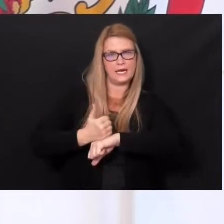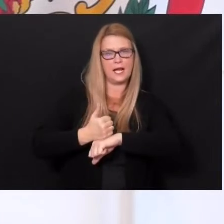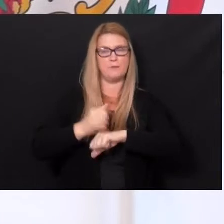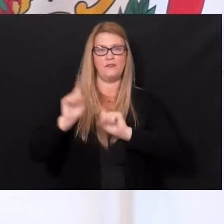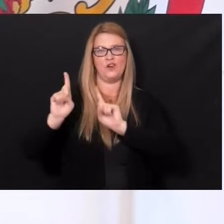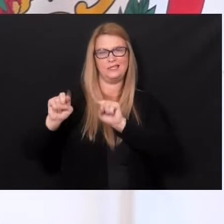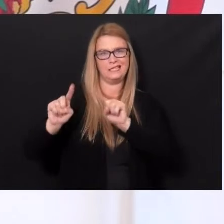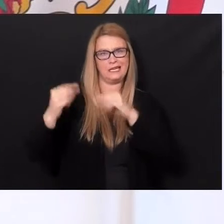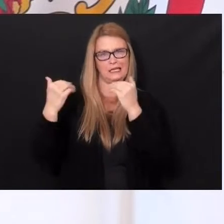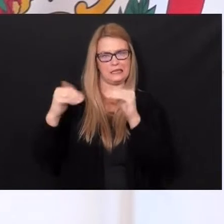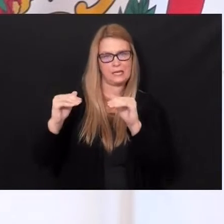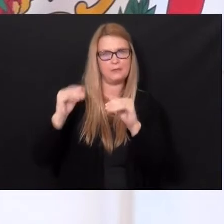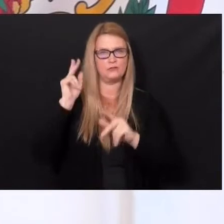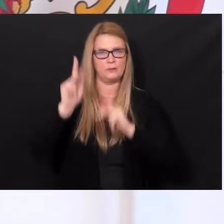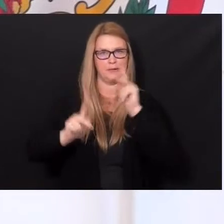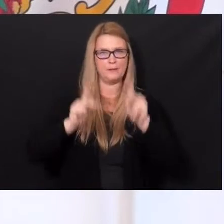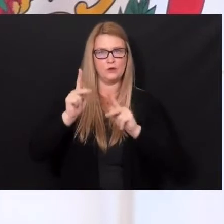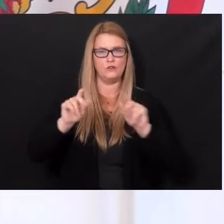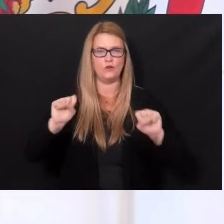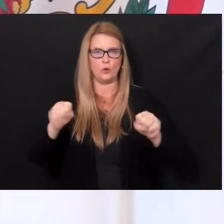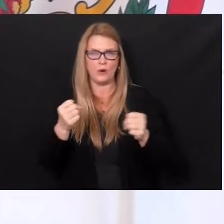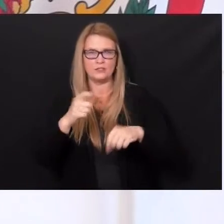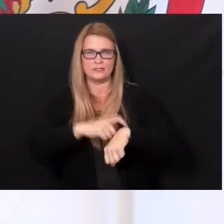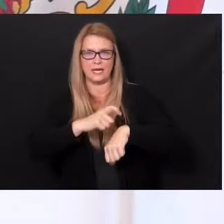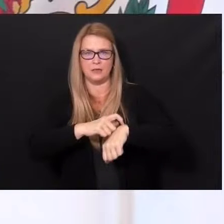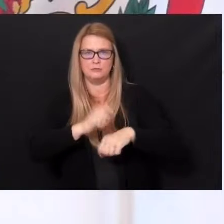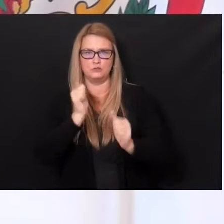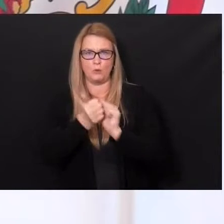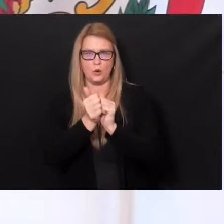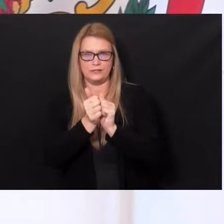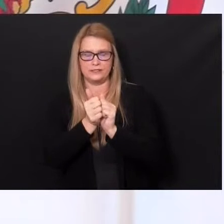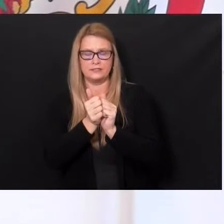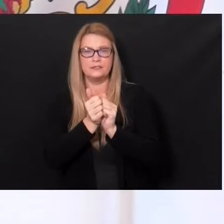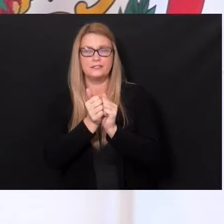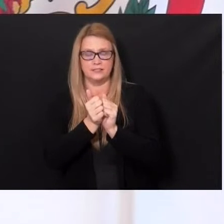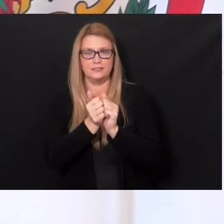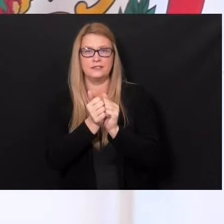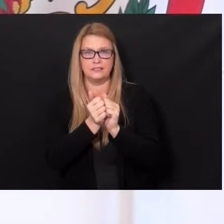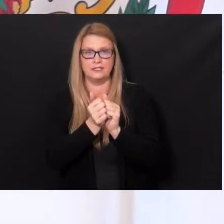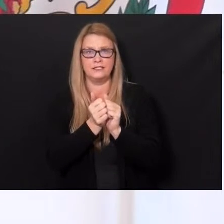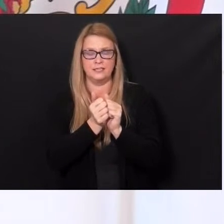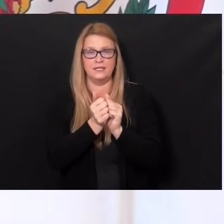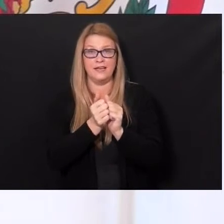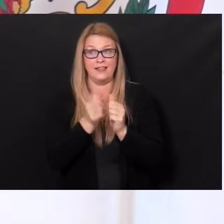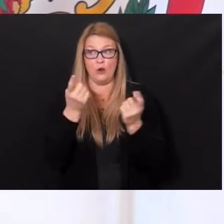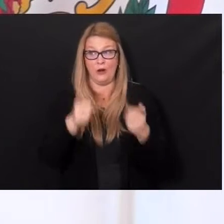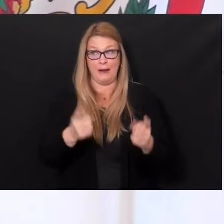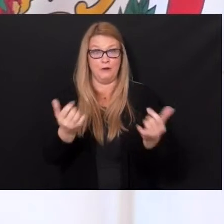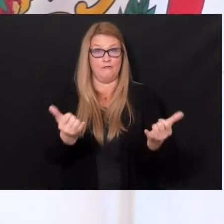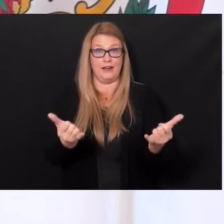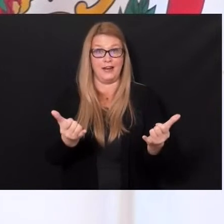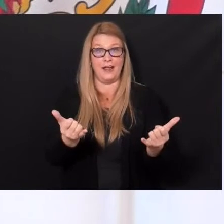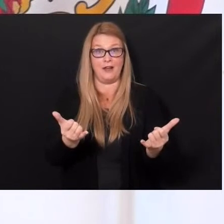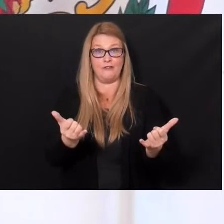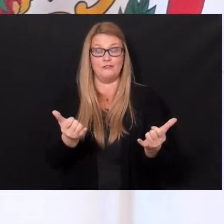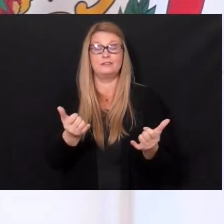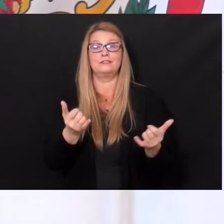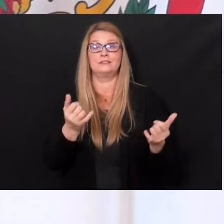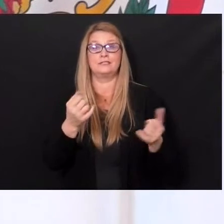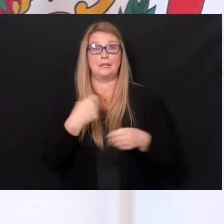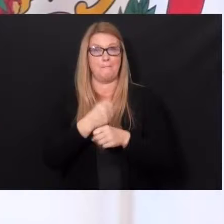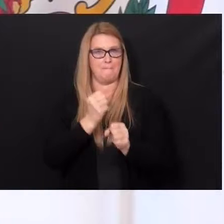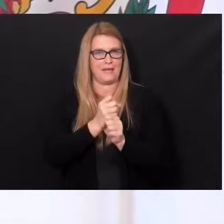attendance limitations for winter sports, you know, that are going on right now, providing that the